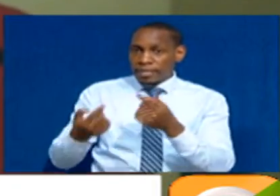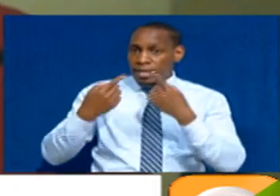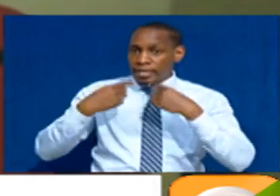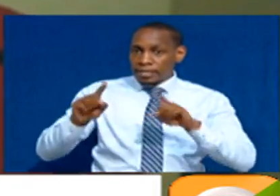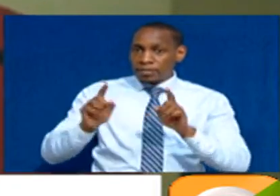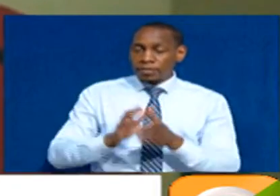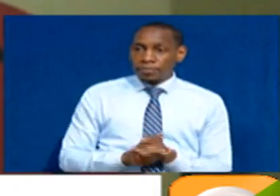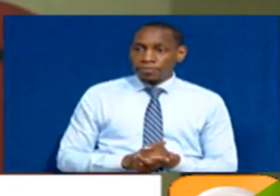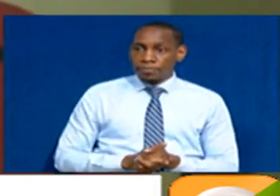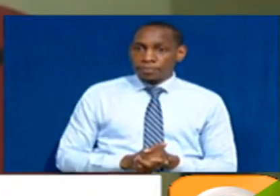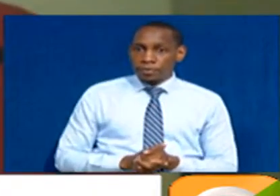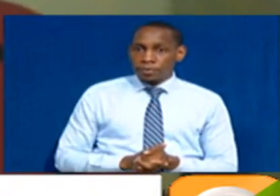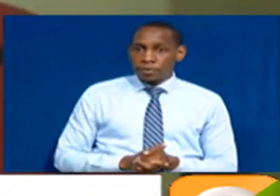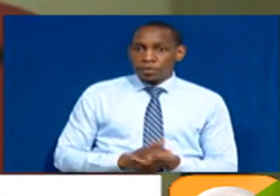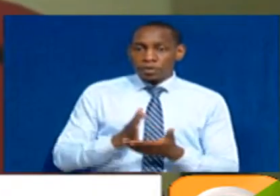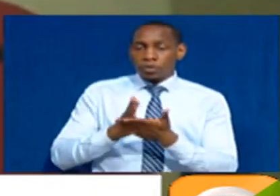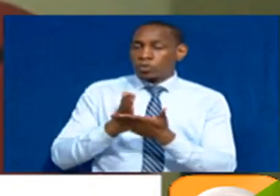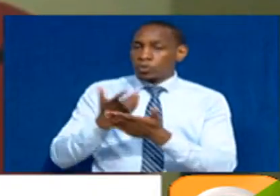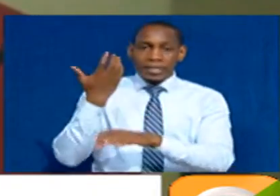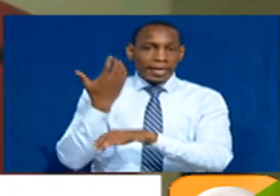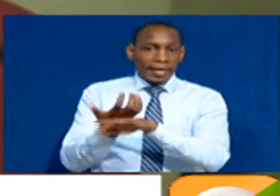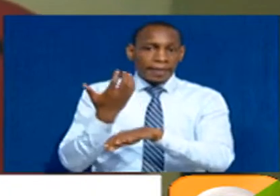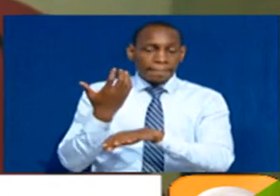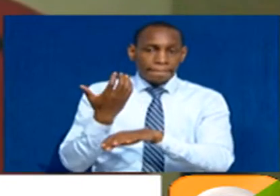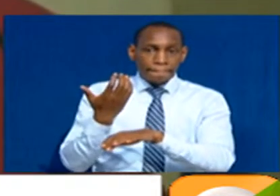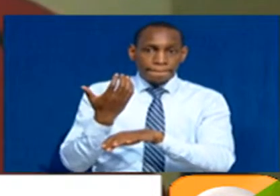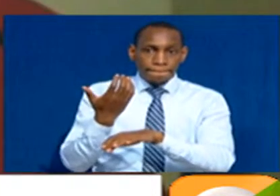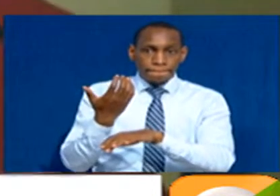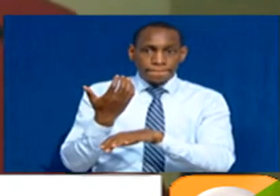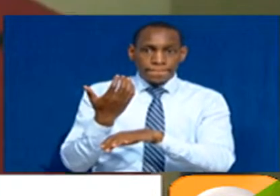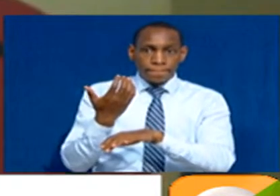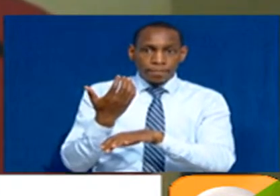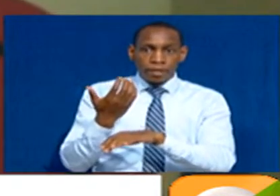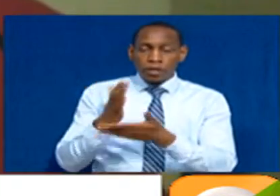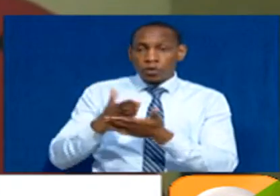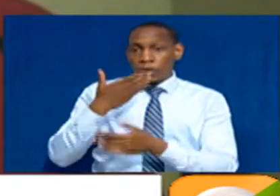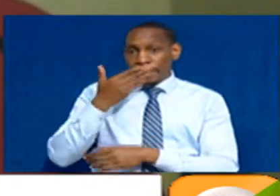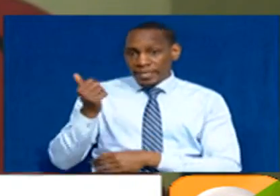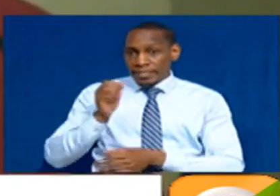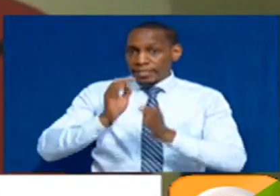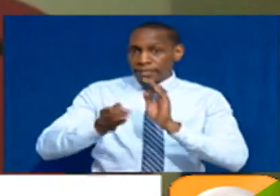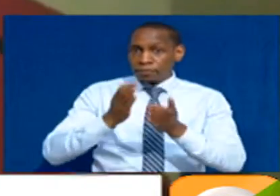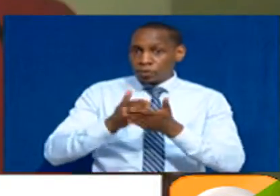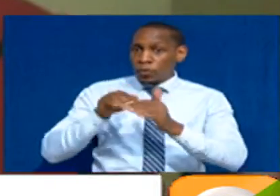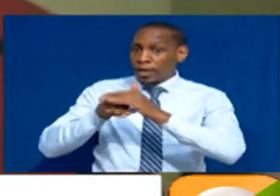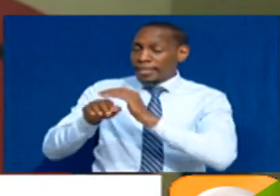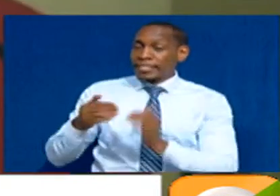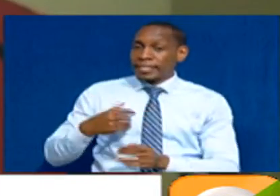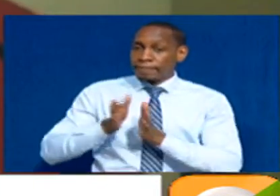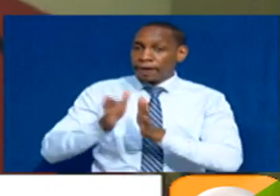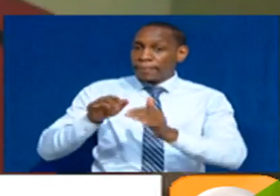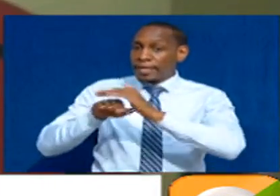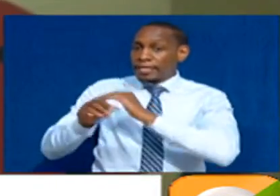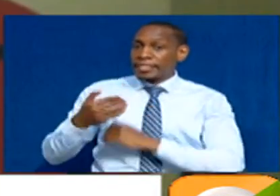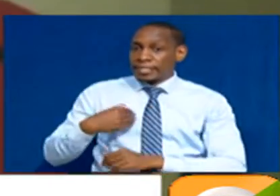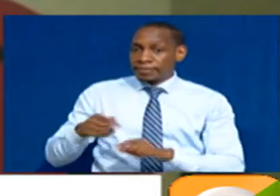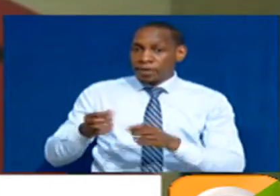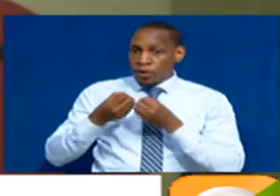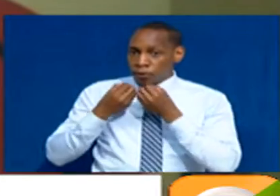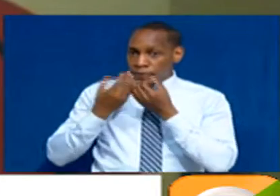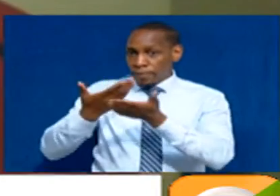declarations that have been made, it is very, very difficult. So it would make sense if there's access, public access to